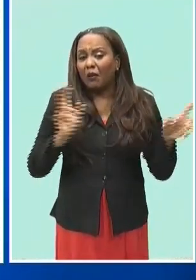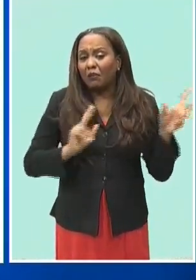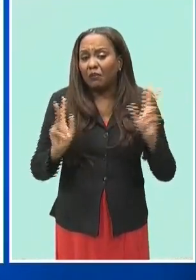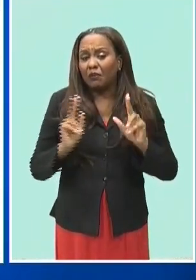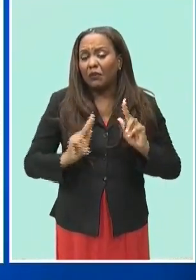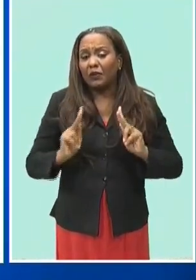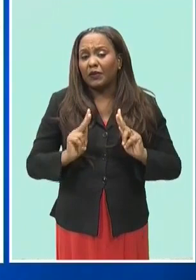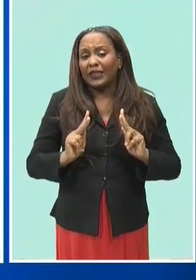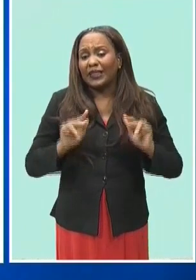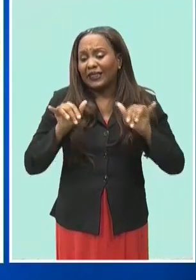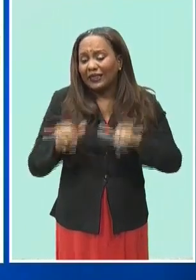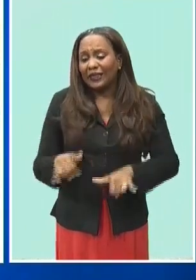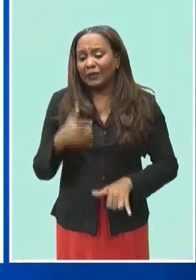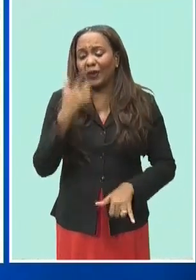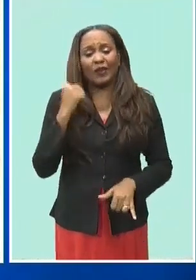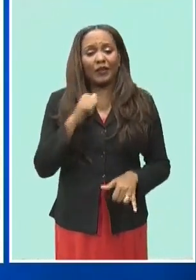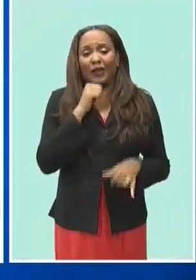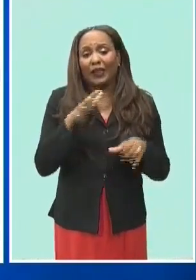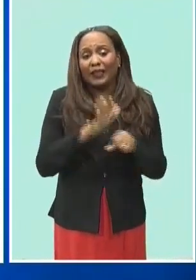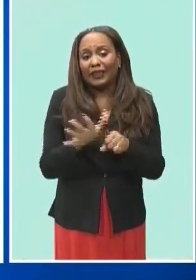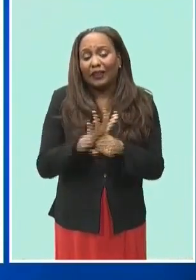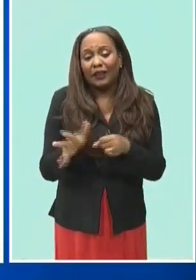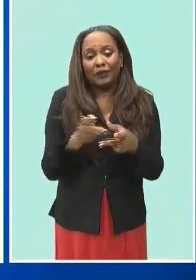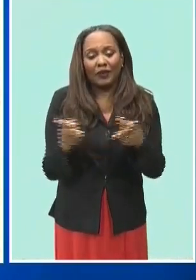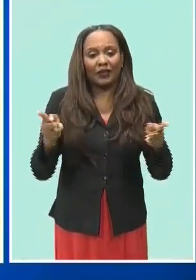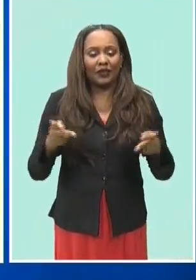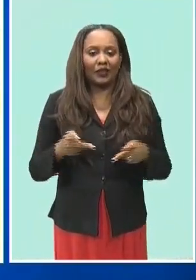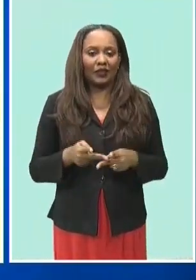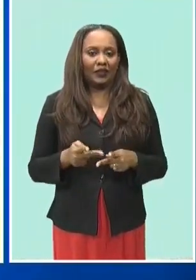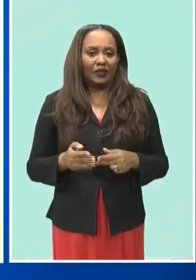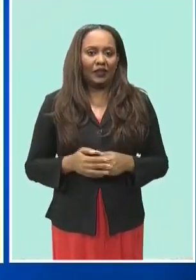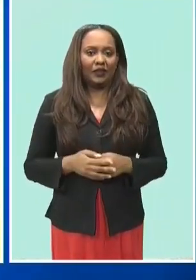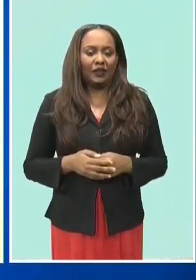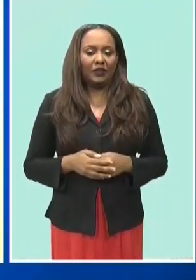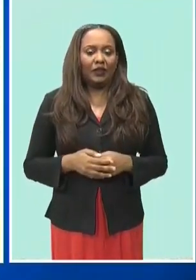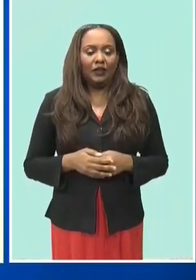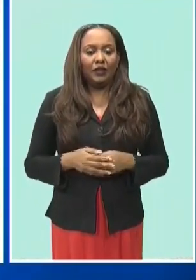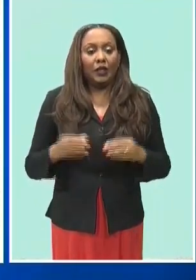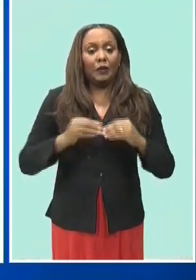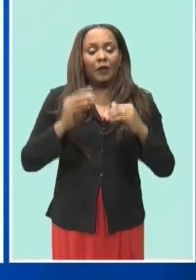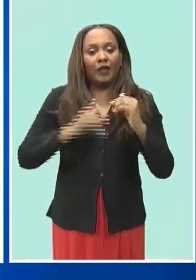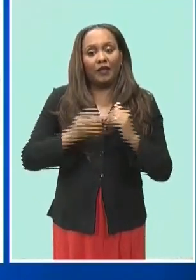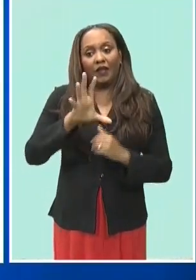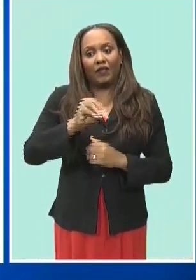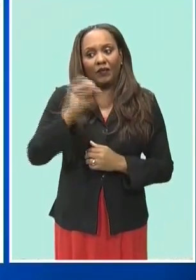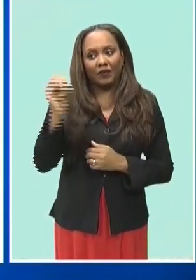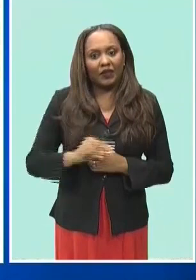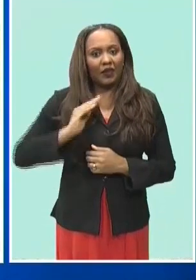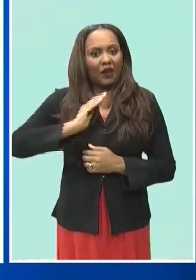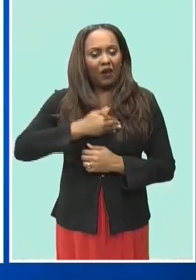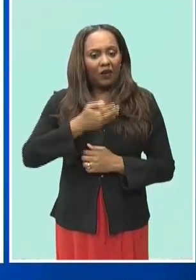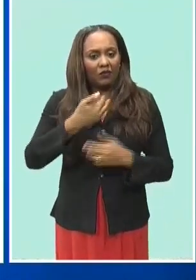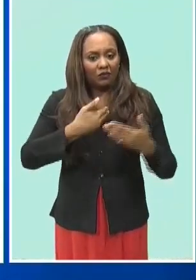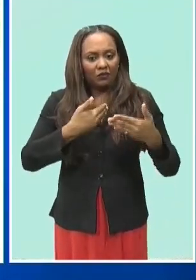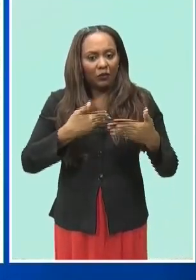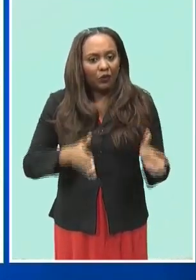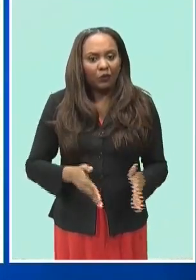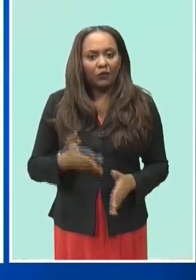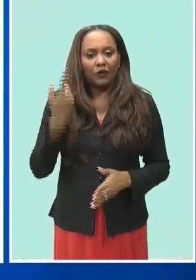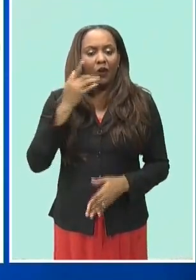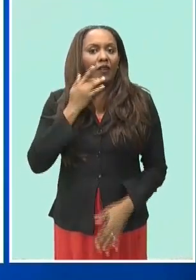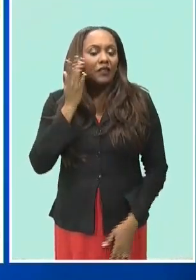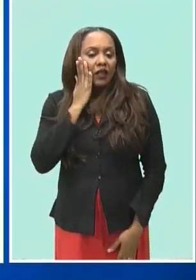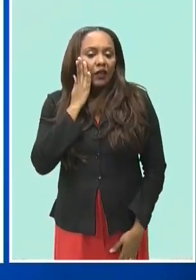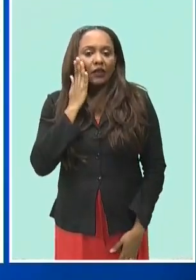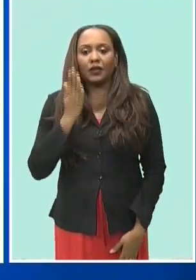recognizable post-Hurricane Maria, where we lost more than 50% of our rooms in terms of capacity. We